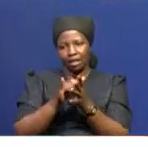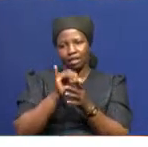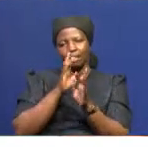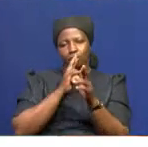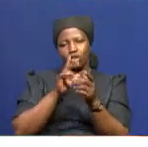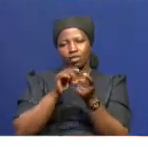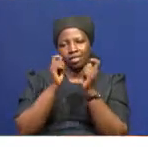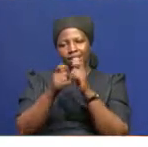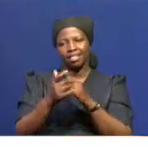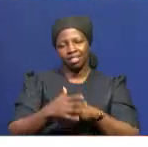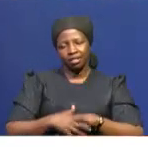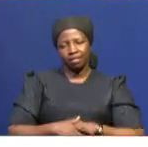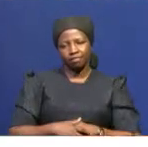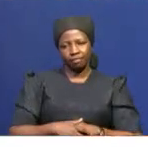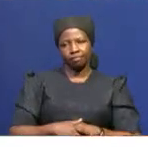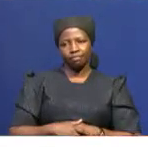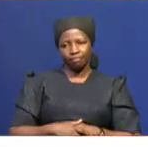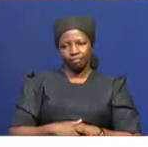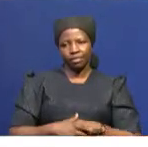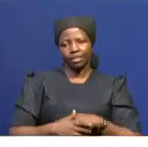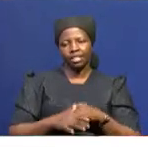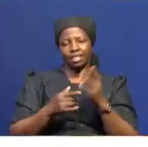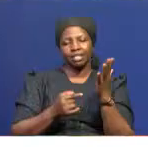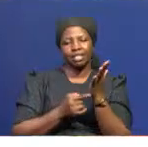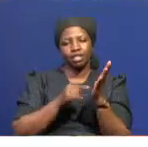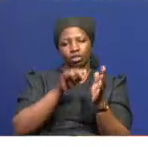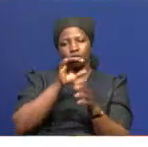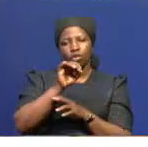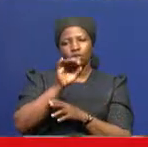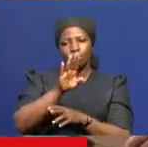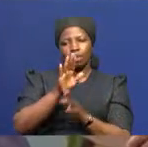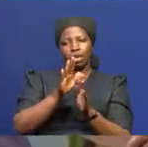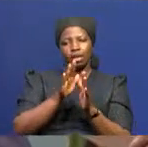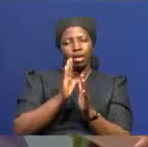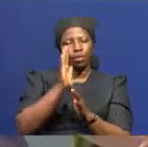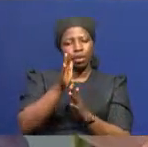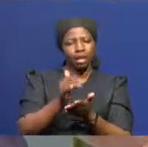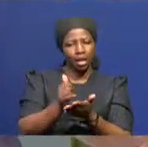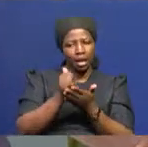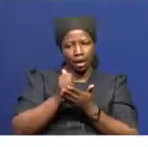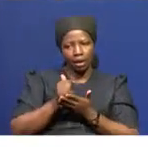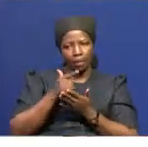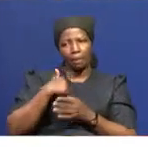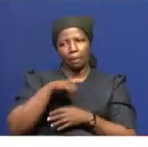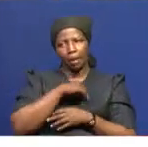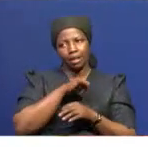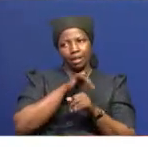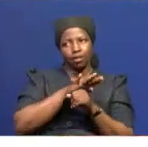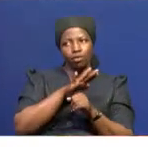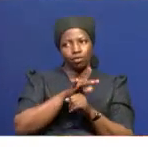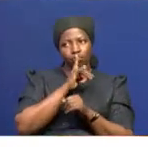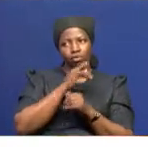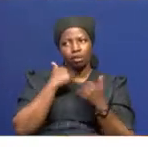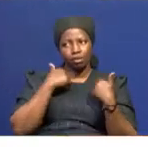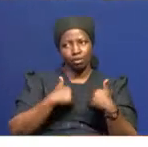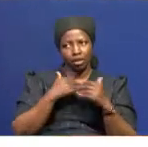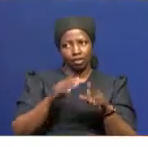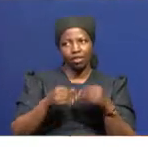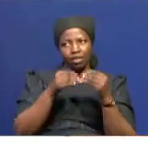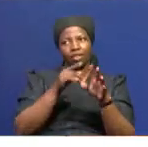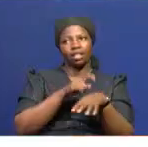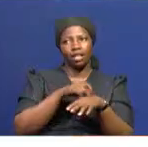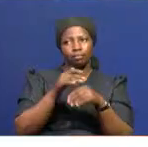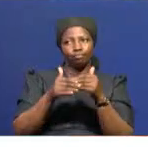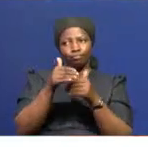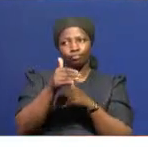changed and so forth. So digitized occurrence book will really help us a great deal. And I have now given timeline. Maybe